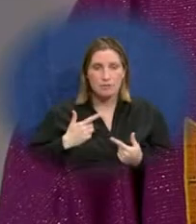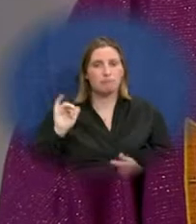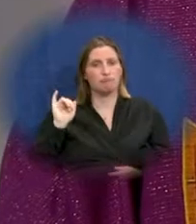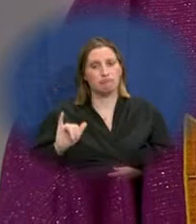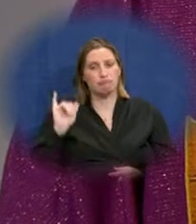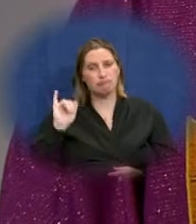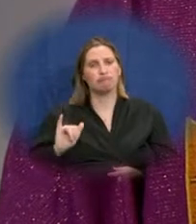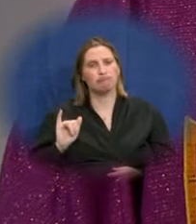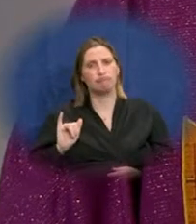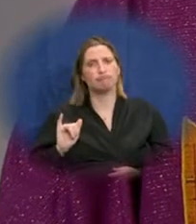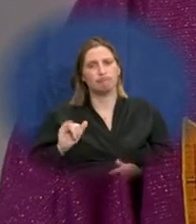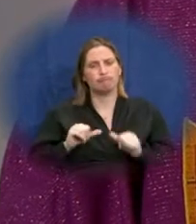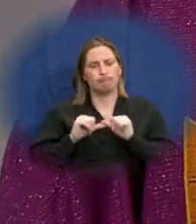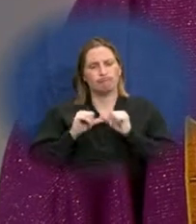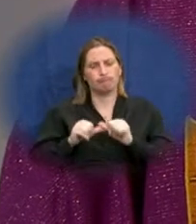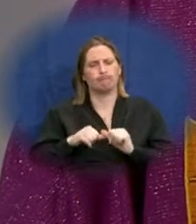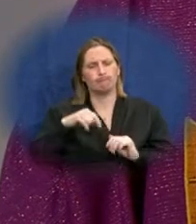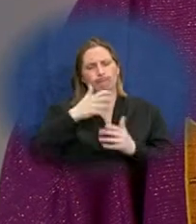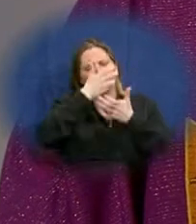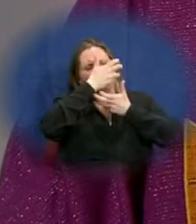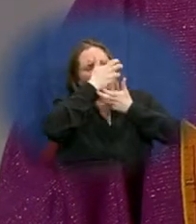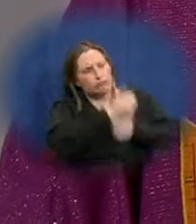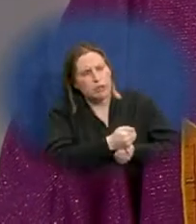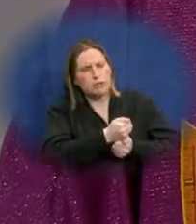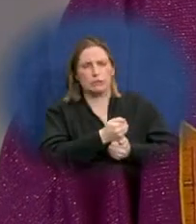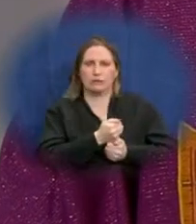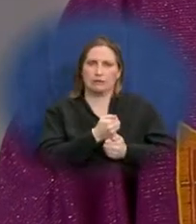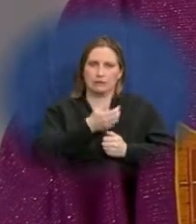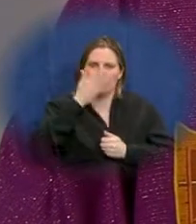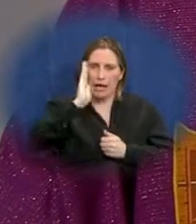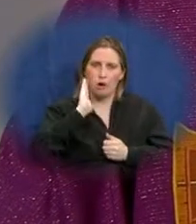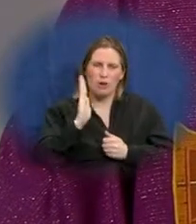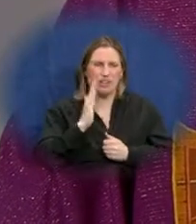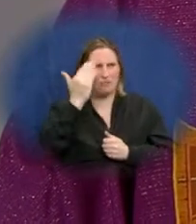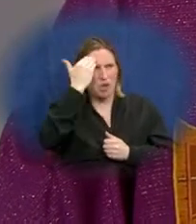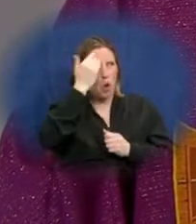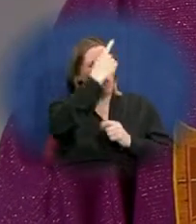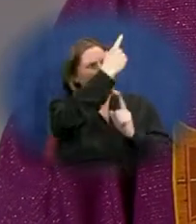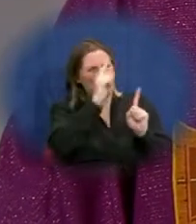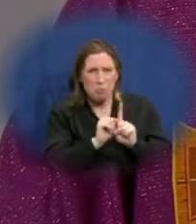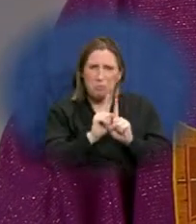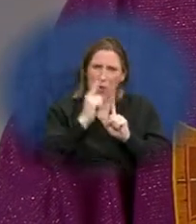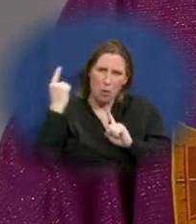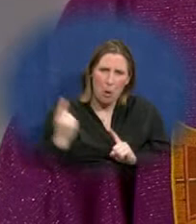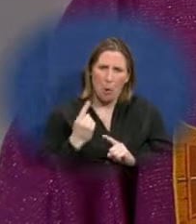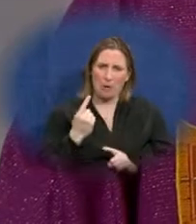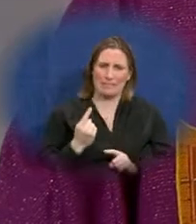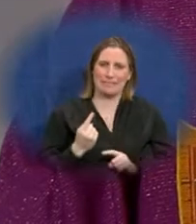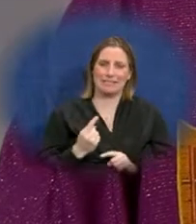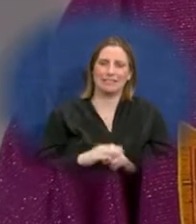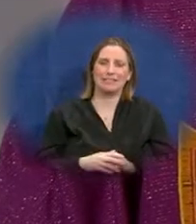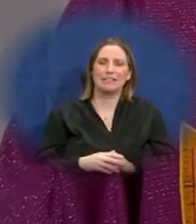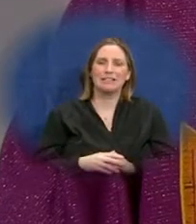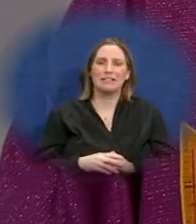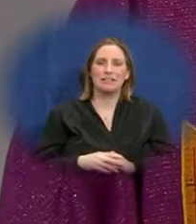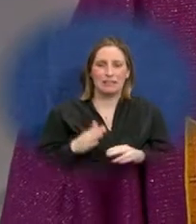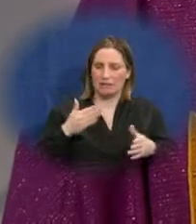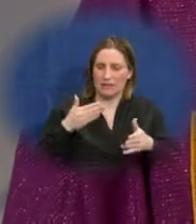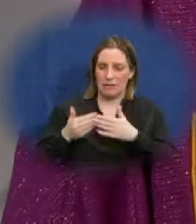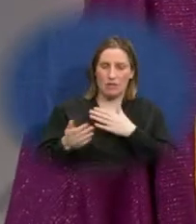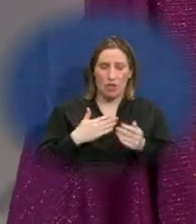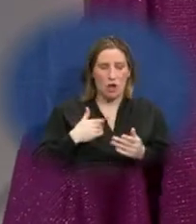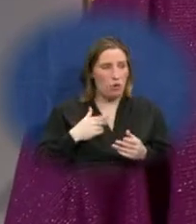we continually deepen our trust in God, that God is always walking with us, and that what seems to be in